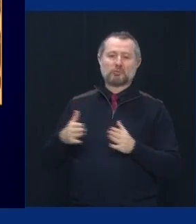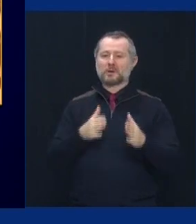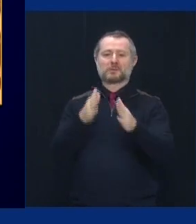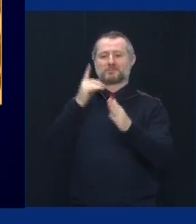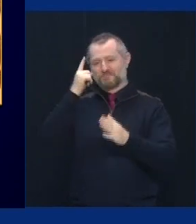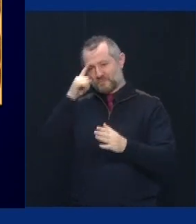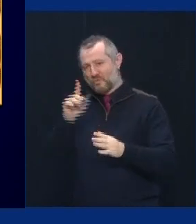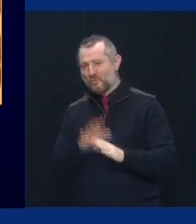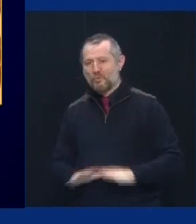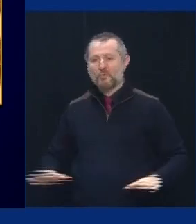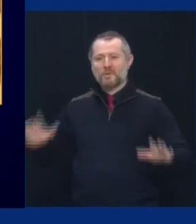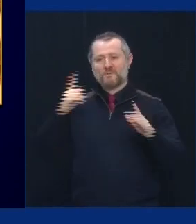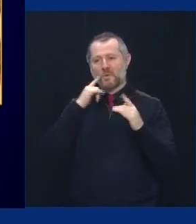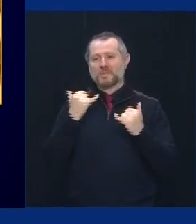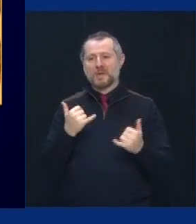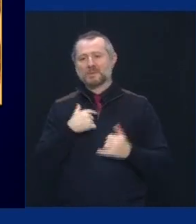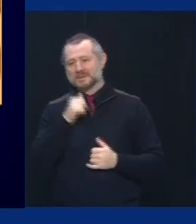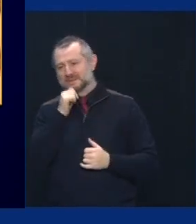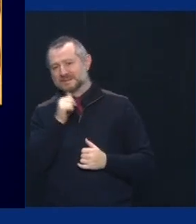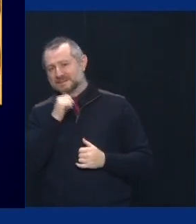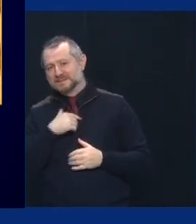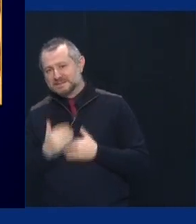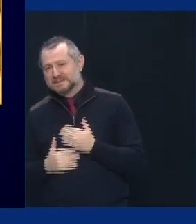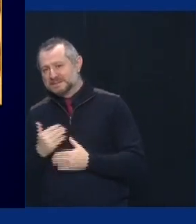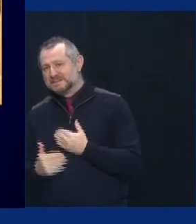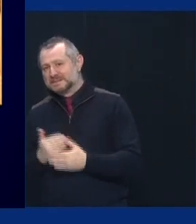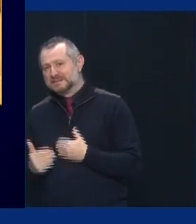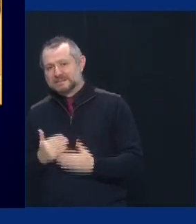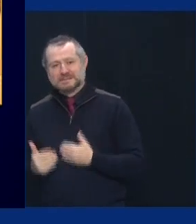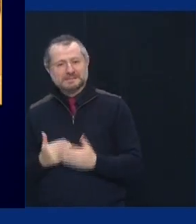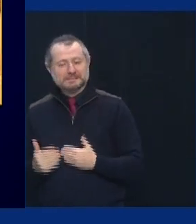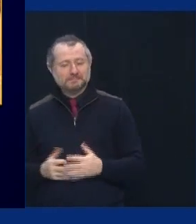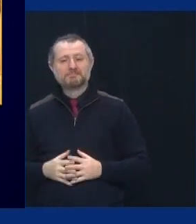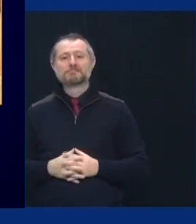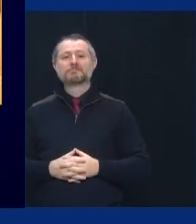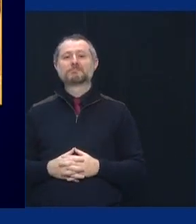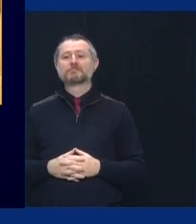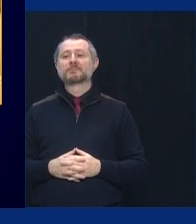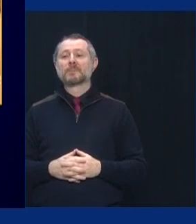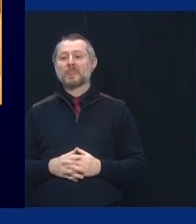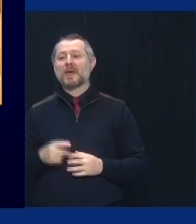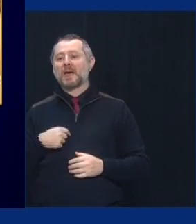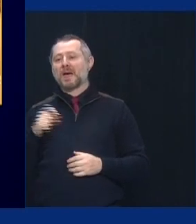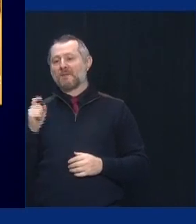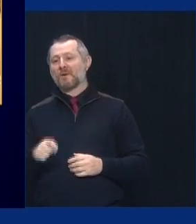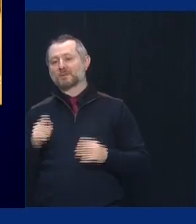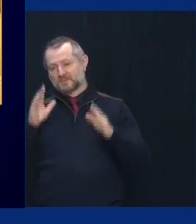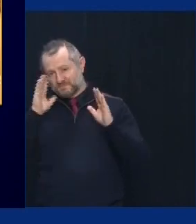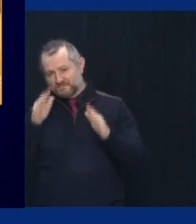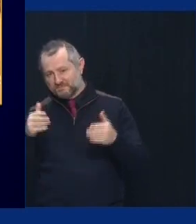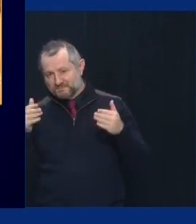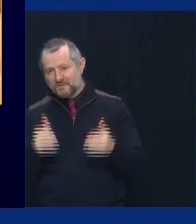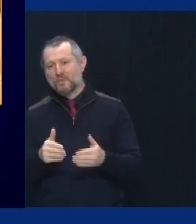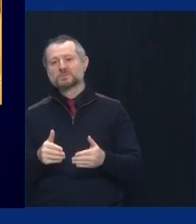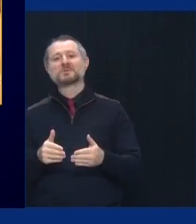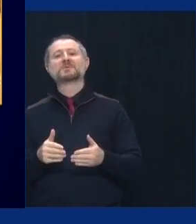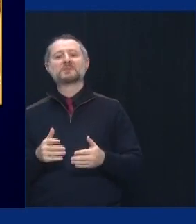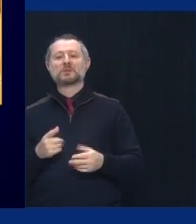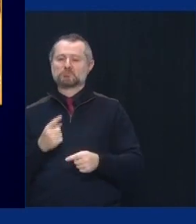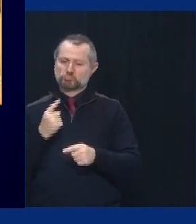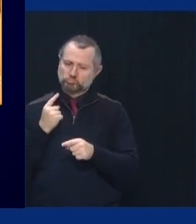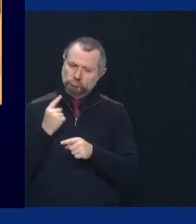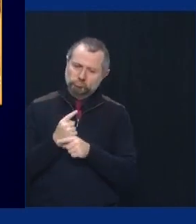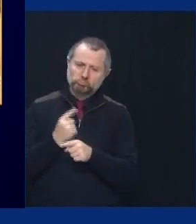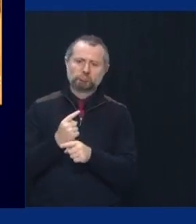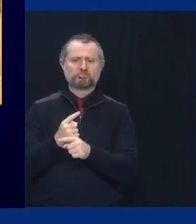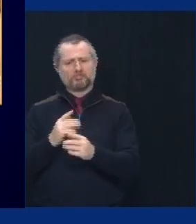for ourselves. And one of the things in that strategy has to be focused, concentrated in community of